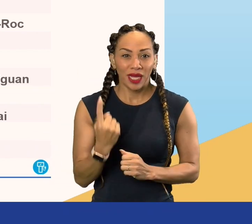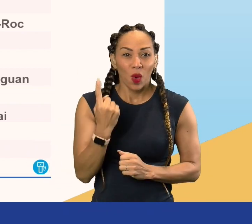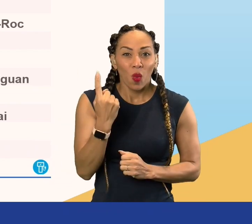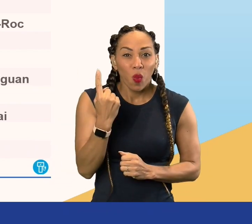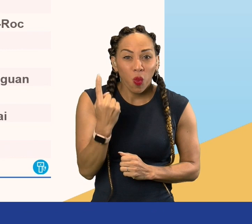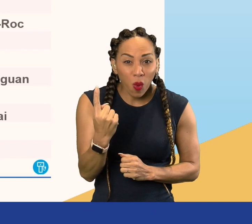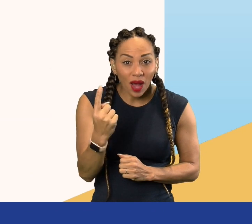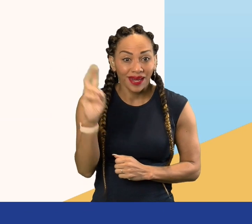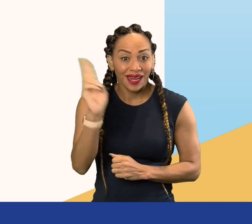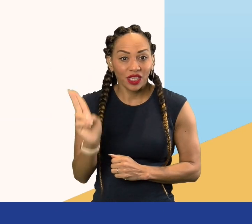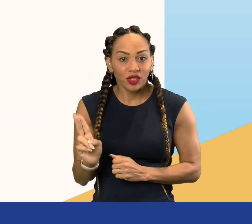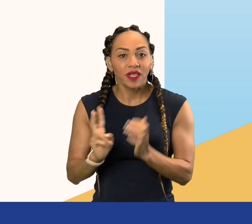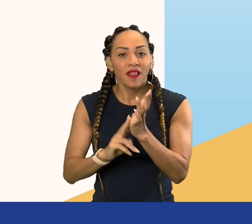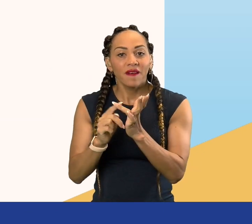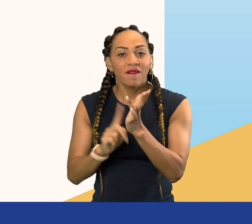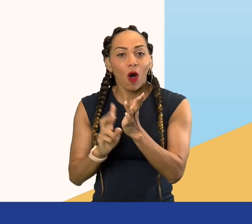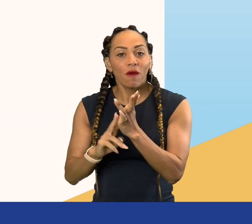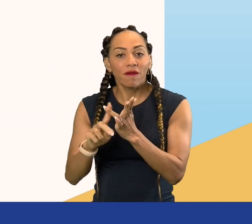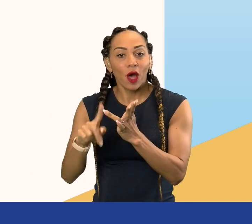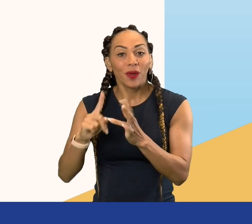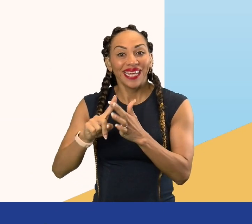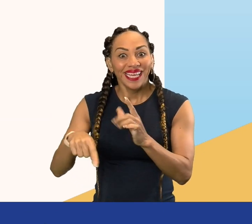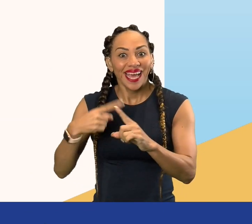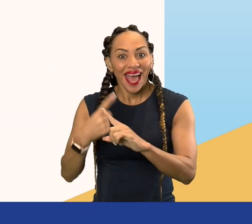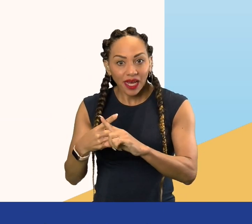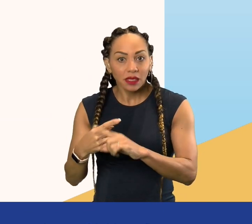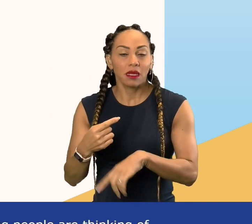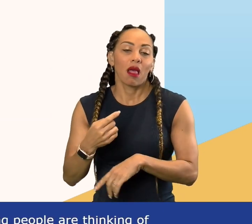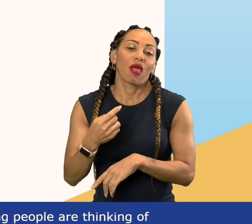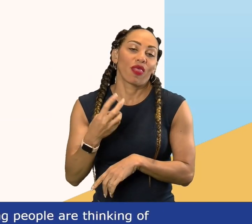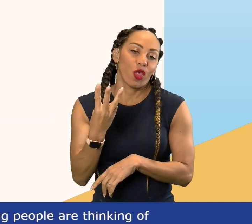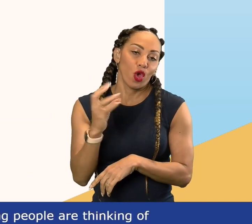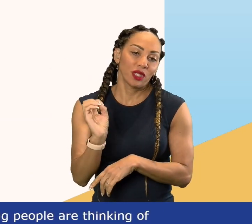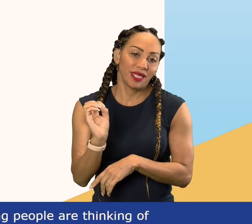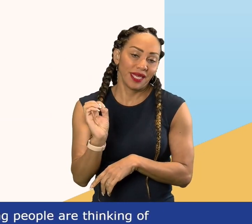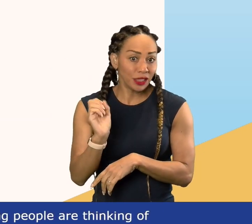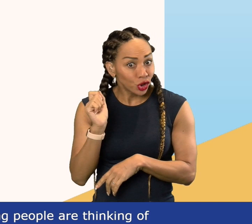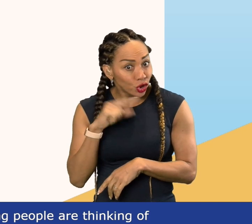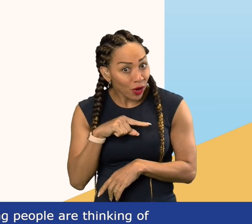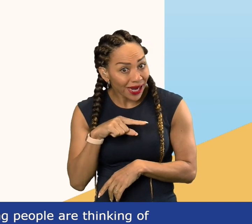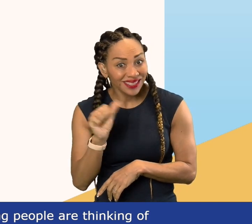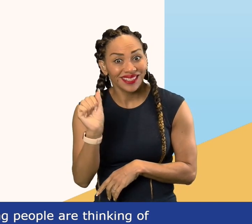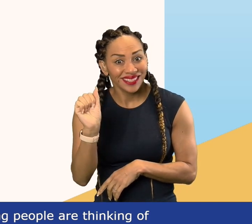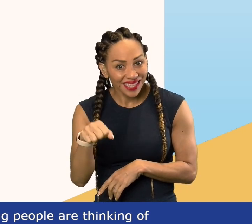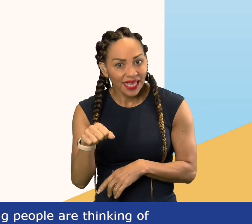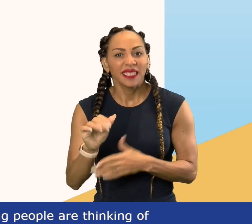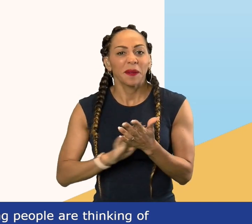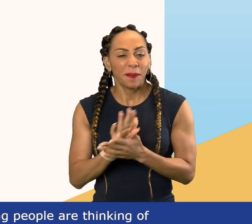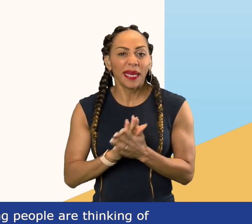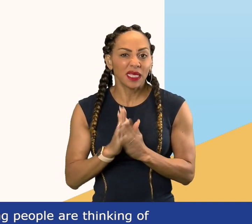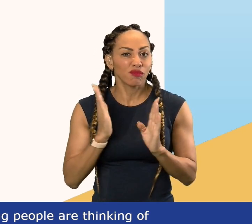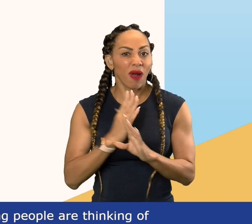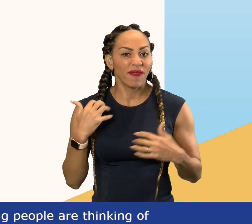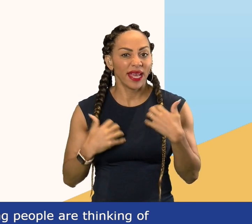Volvo EX30. Is that strange? Well, yes, that does show how the interest has declined. If we go back to